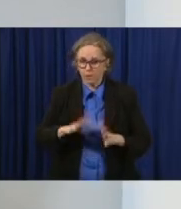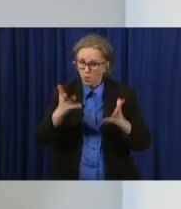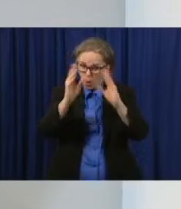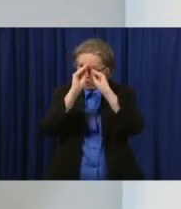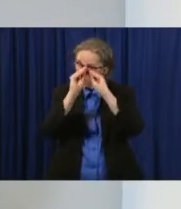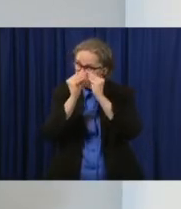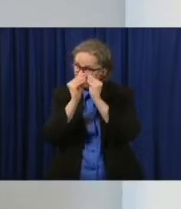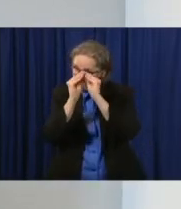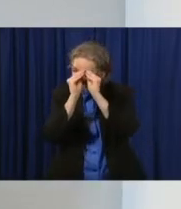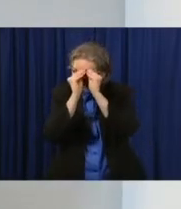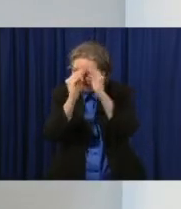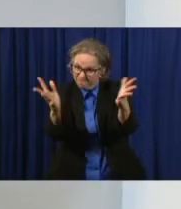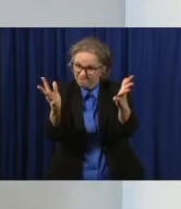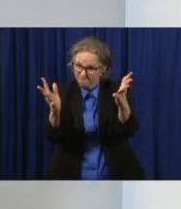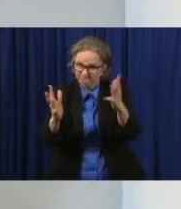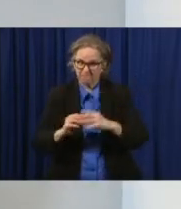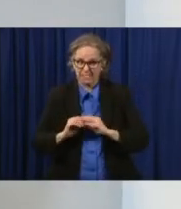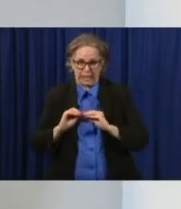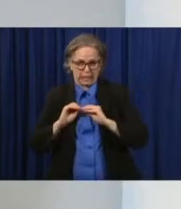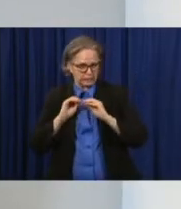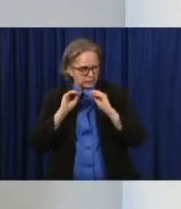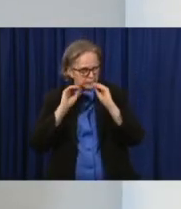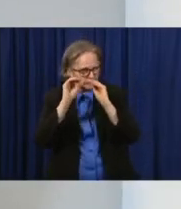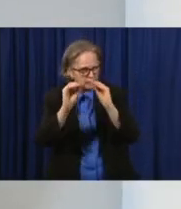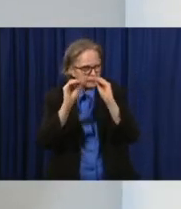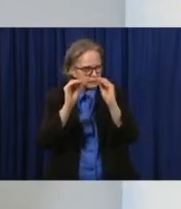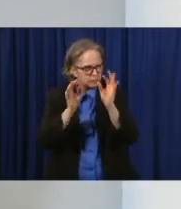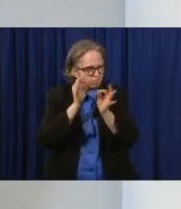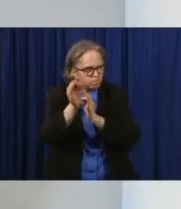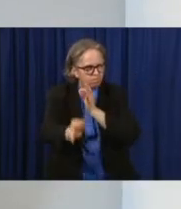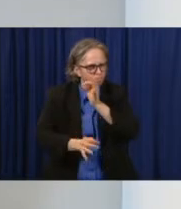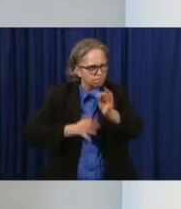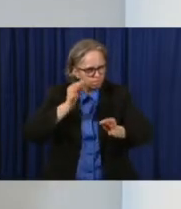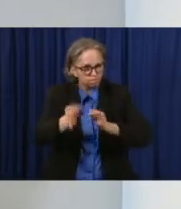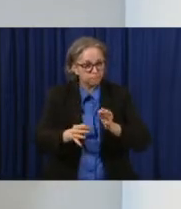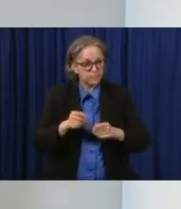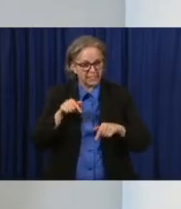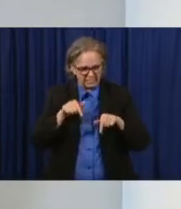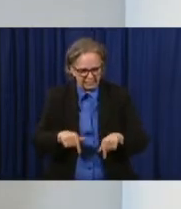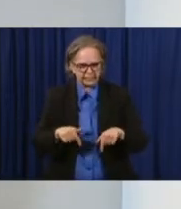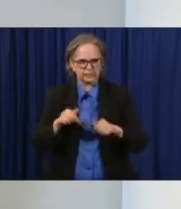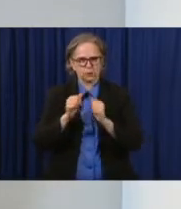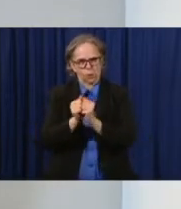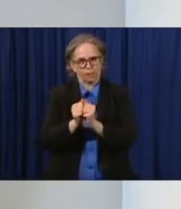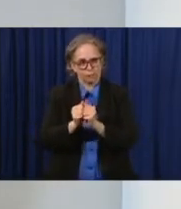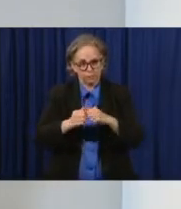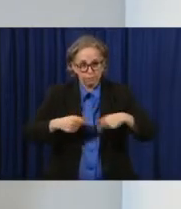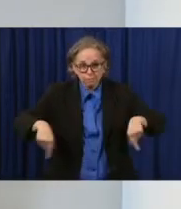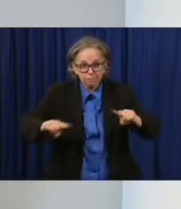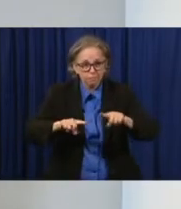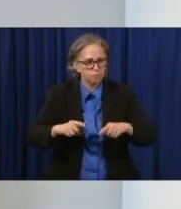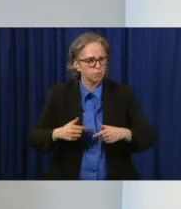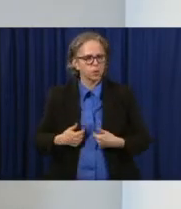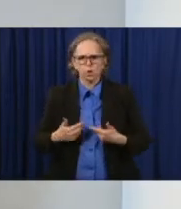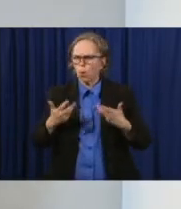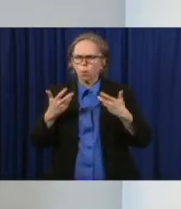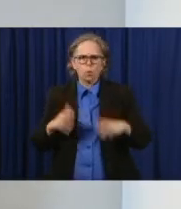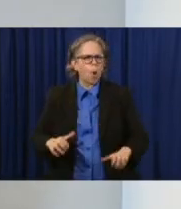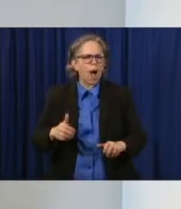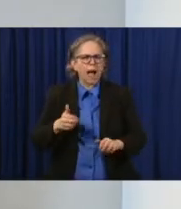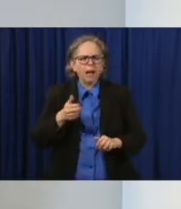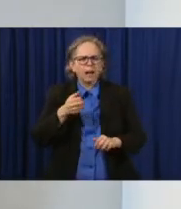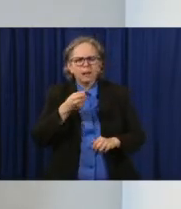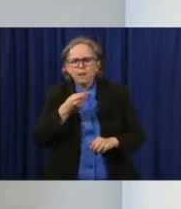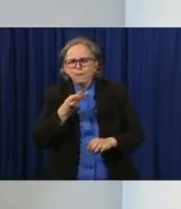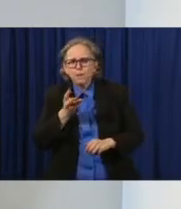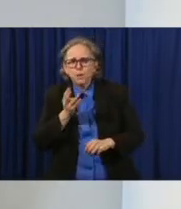to educate folks so we get this right. We are all in this together. Nobody wants to see a couple of folks